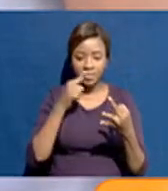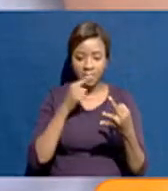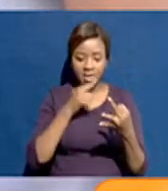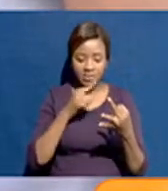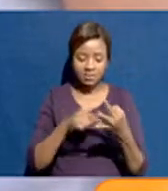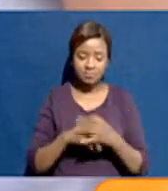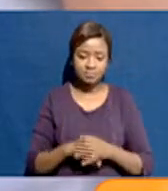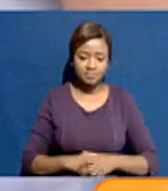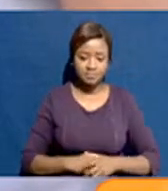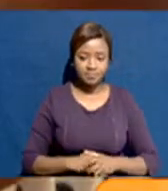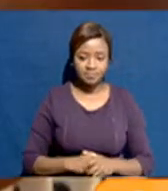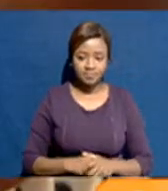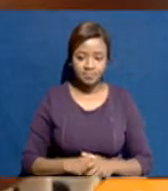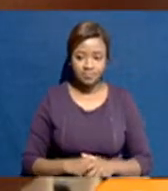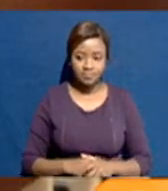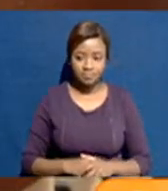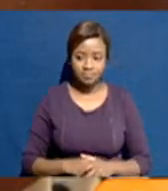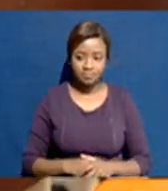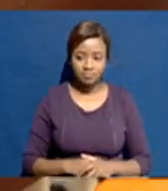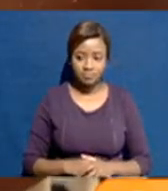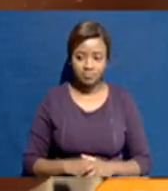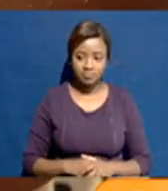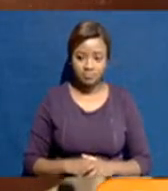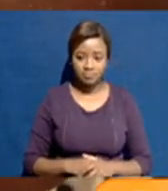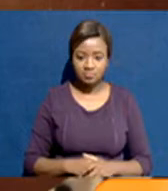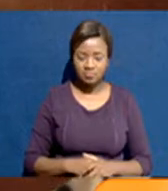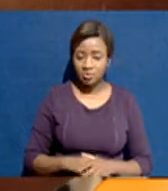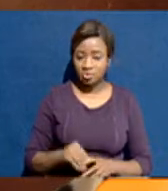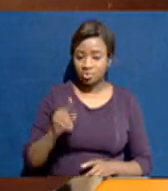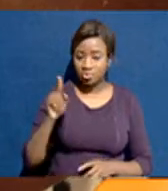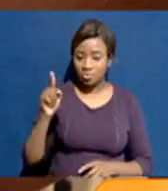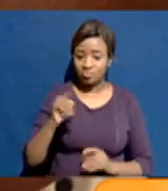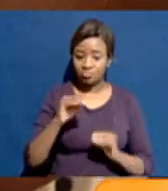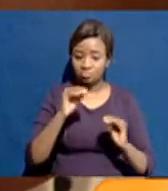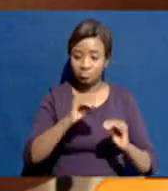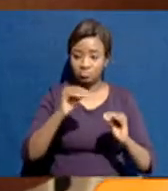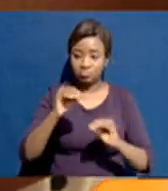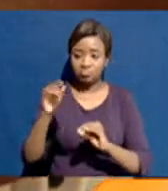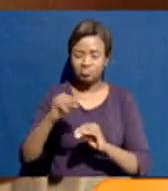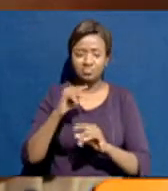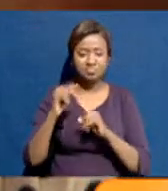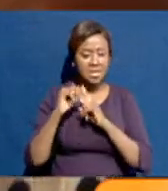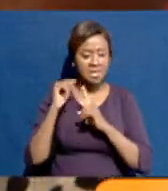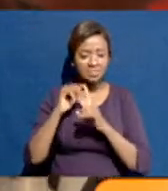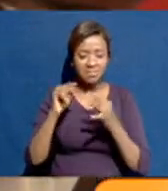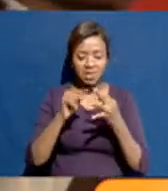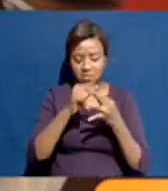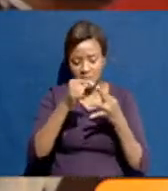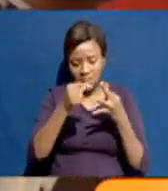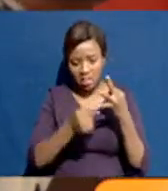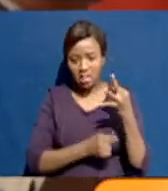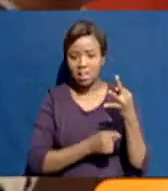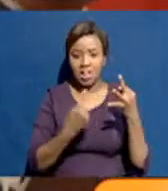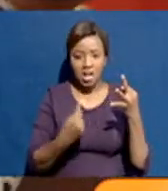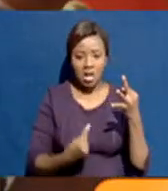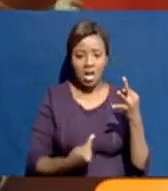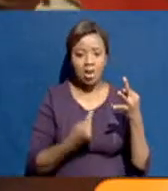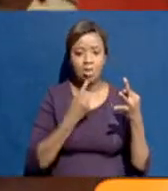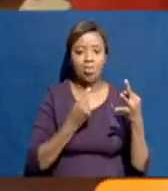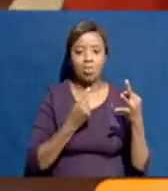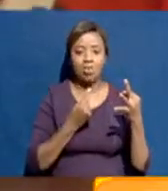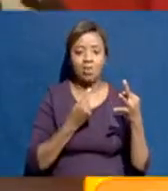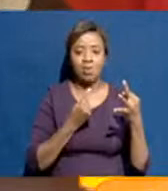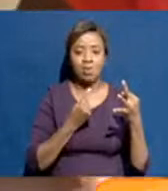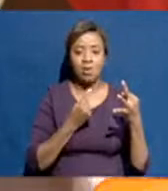violence among adolescents. As a peer educator, she has lived each of those threats on a personal level and